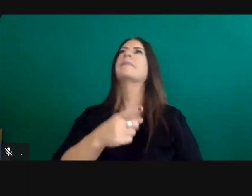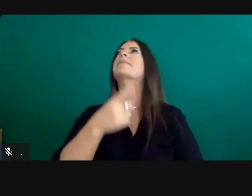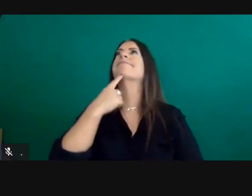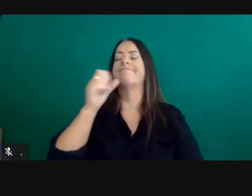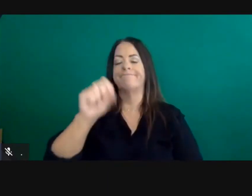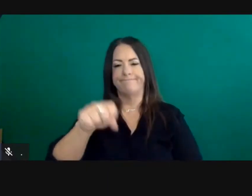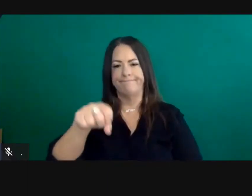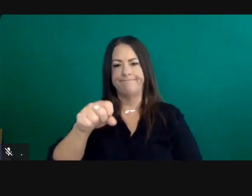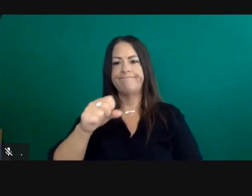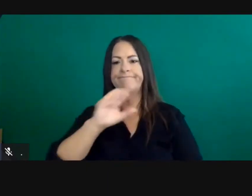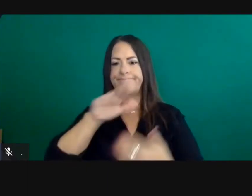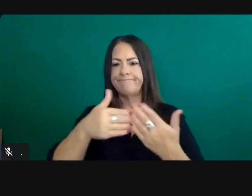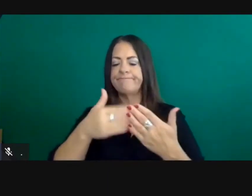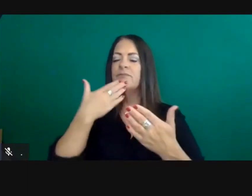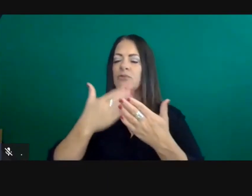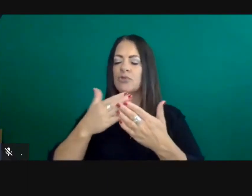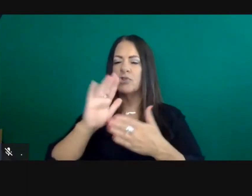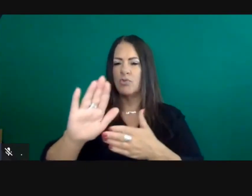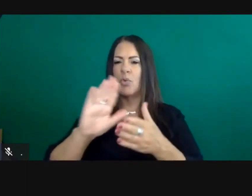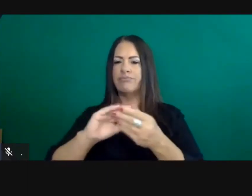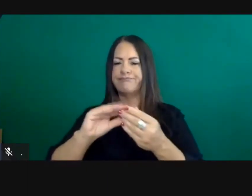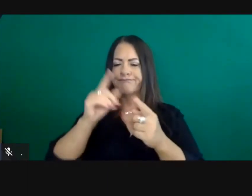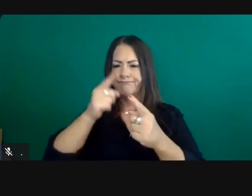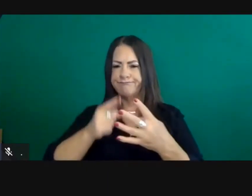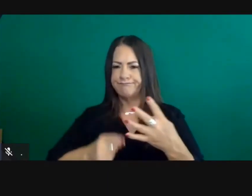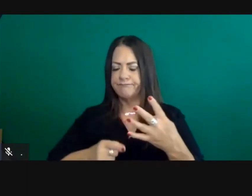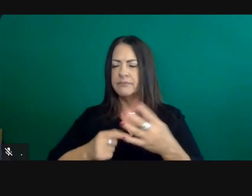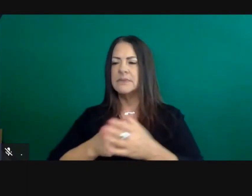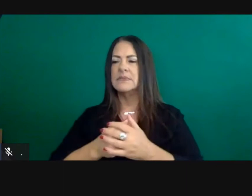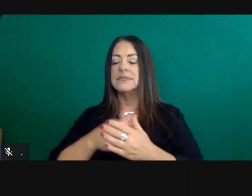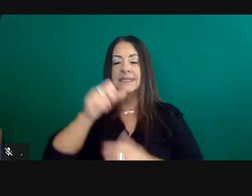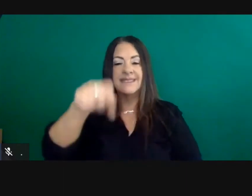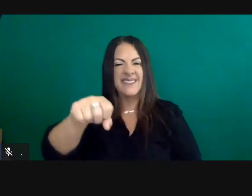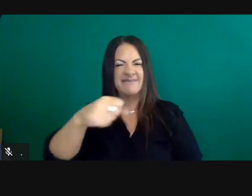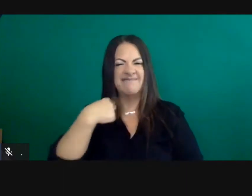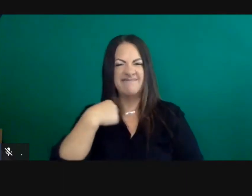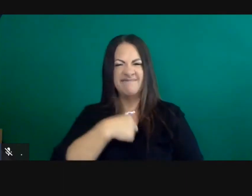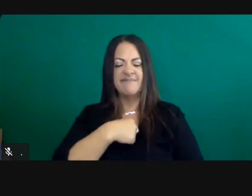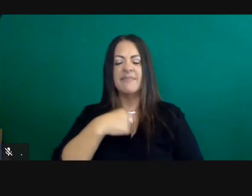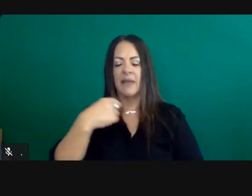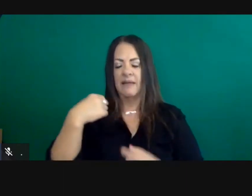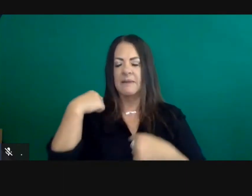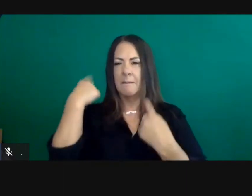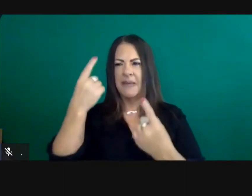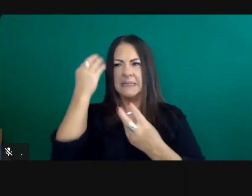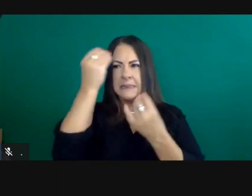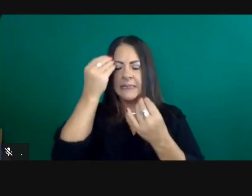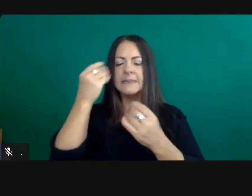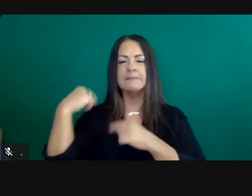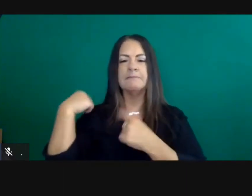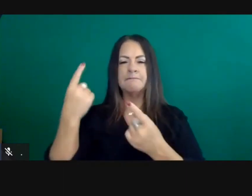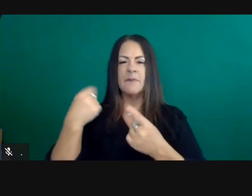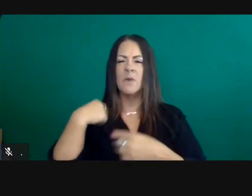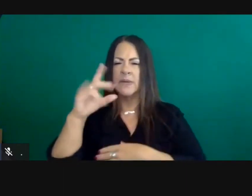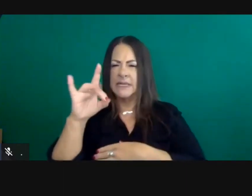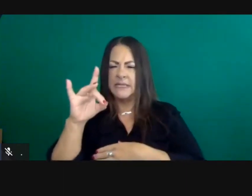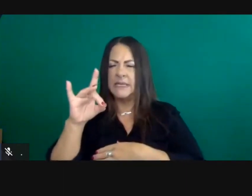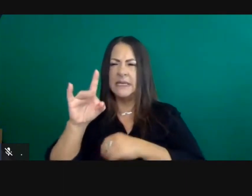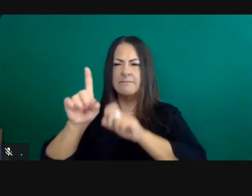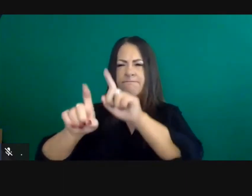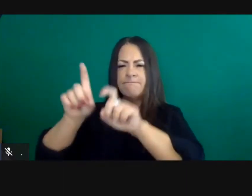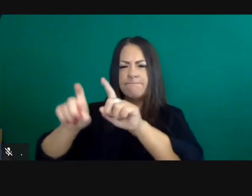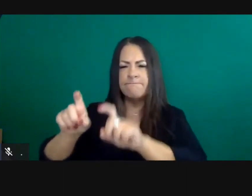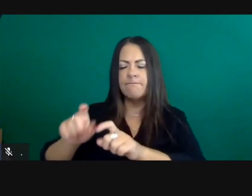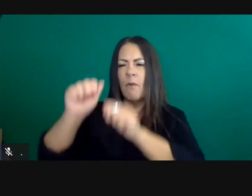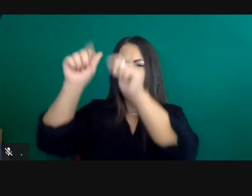and one we think about very often. In fact, over the past couple of weeks, we've been surveying many of the counties, trying